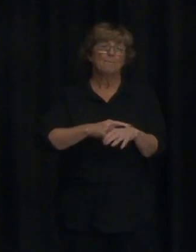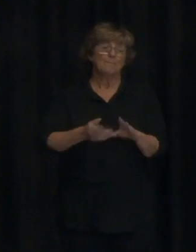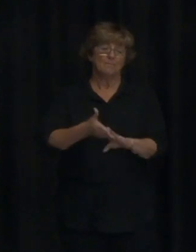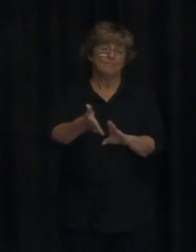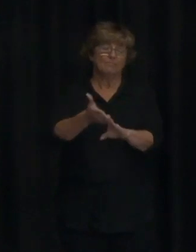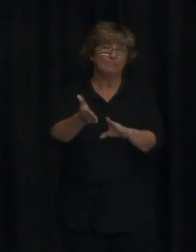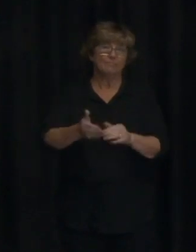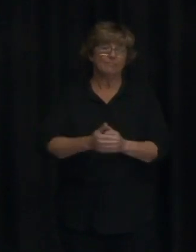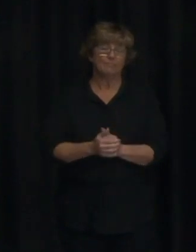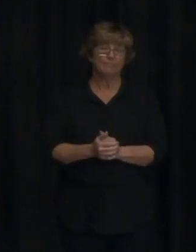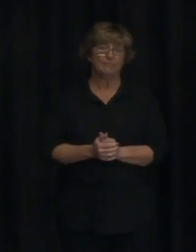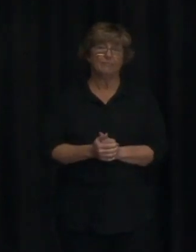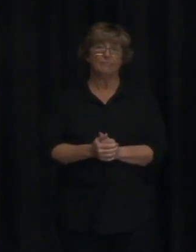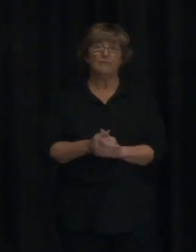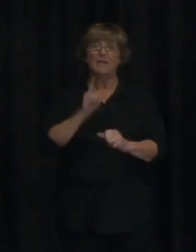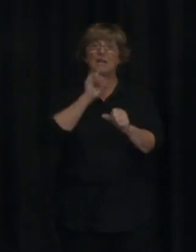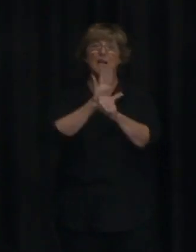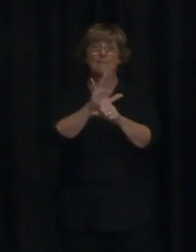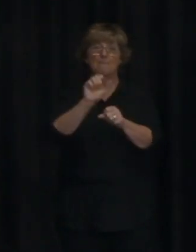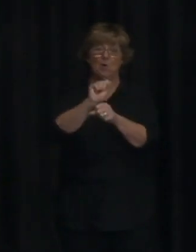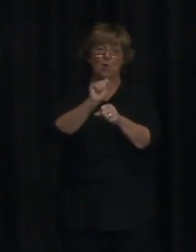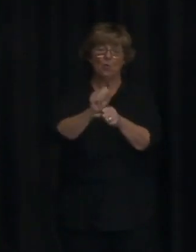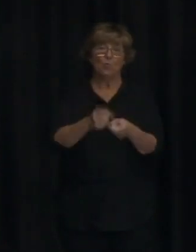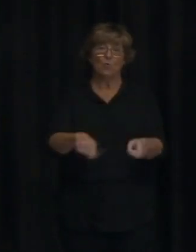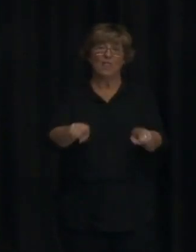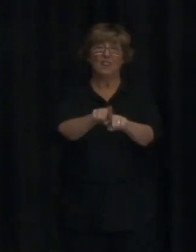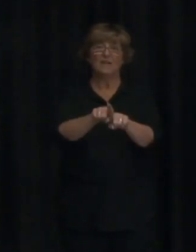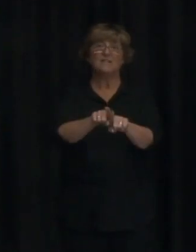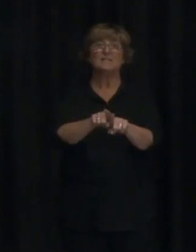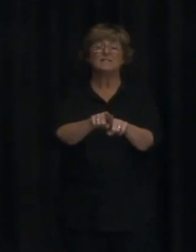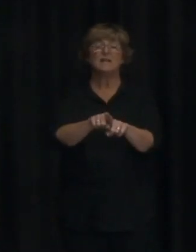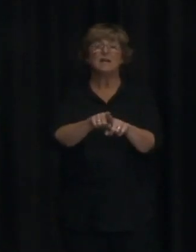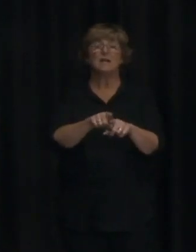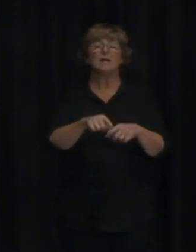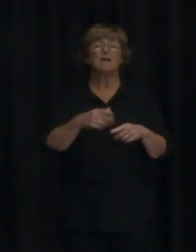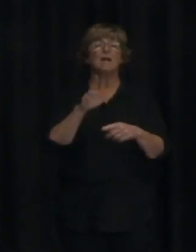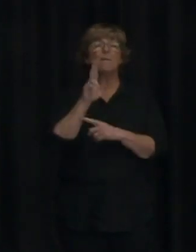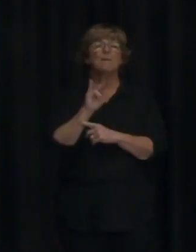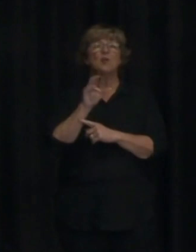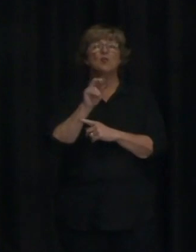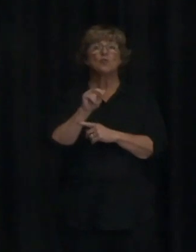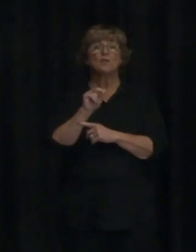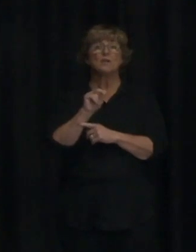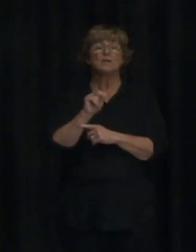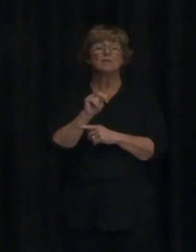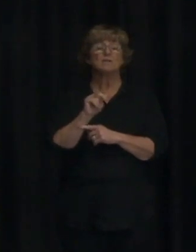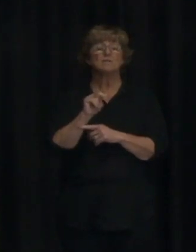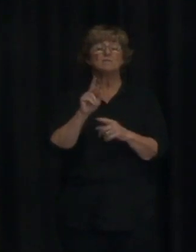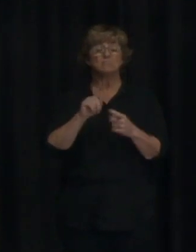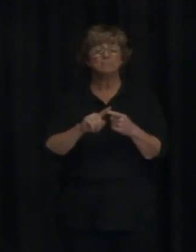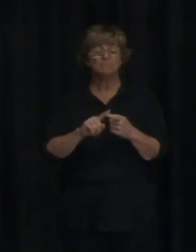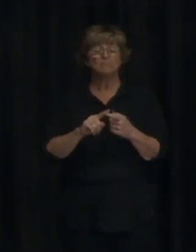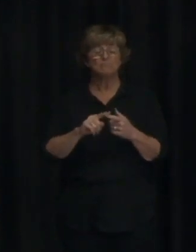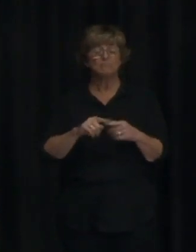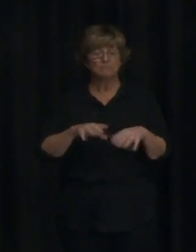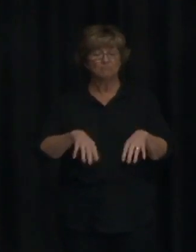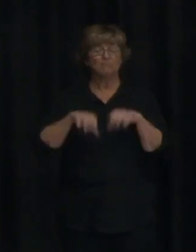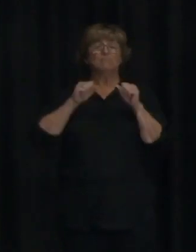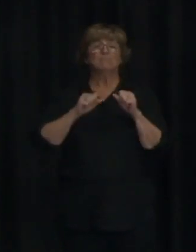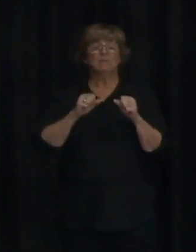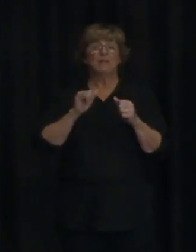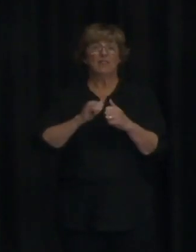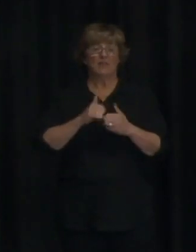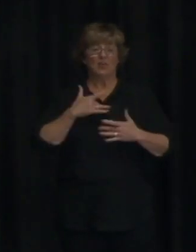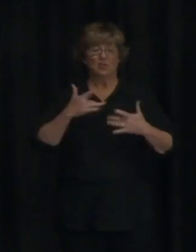are certainly committed to working with those same bargaining units that stepped up for us last year to address their concerns moving into the